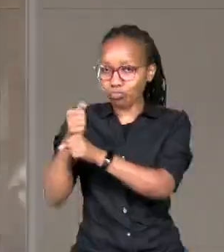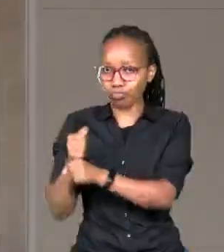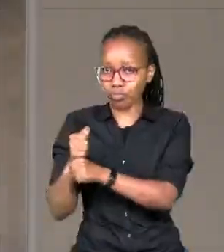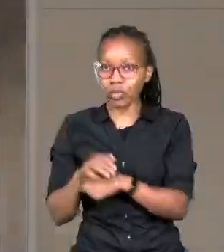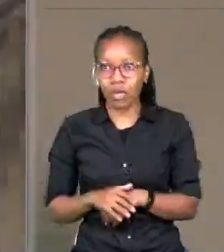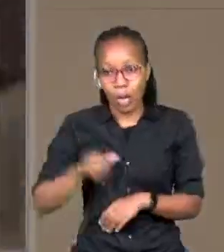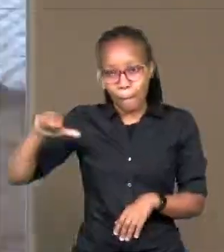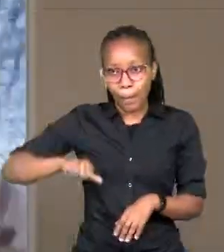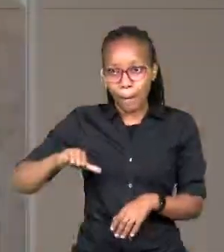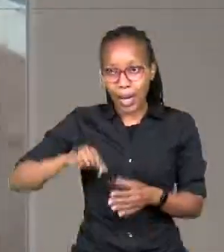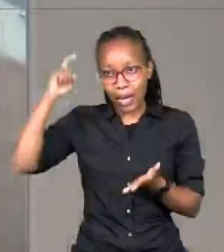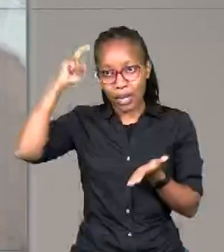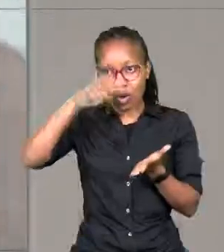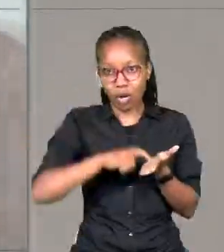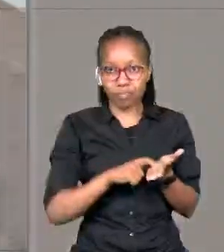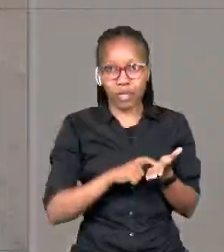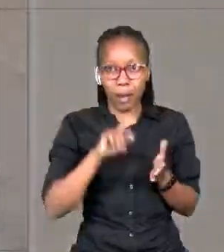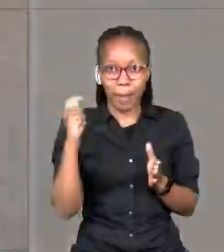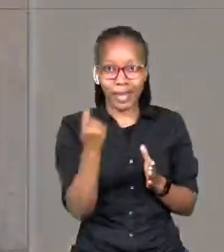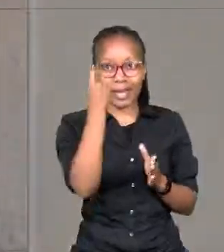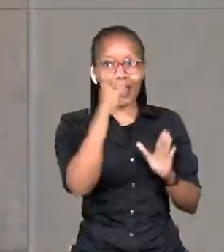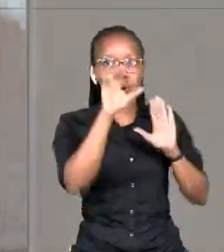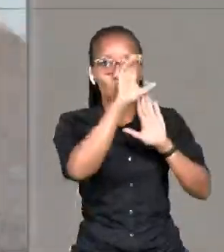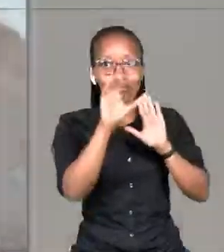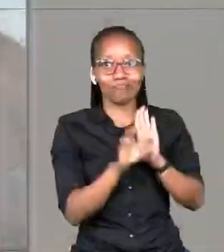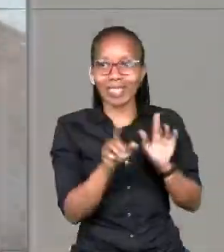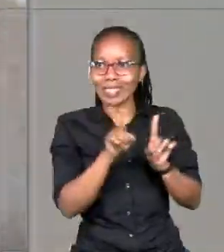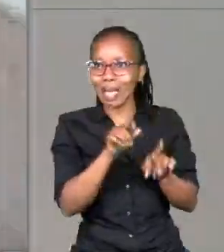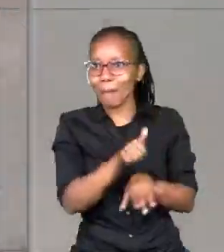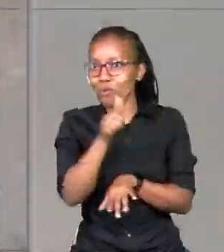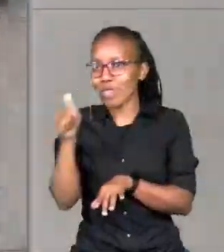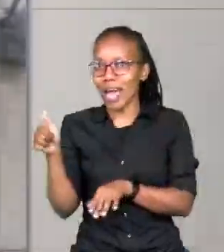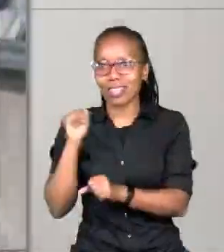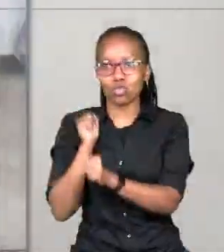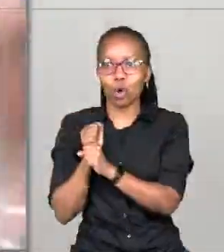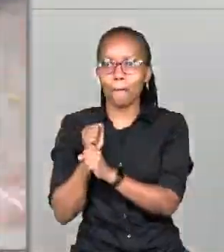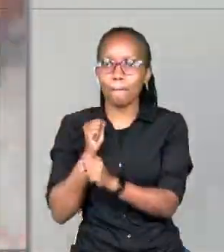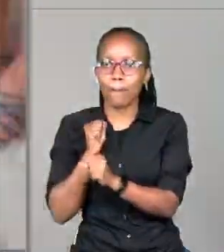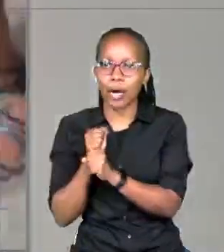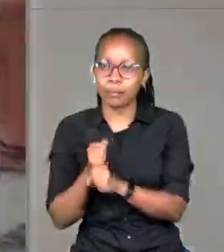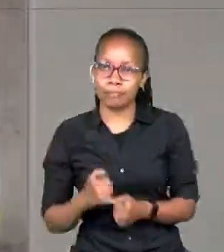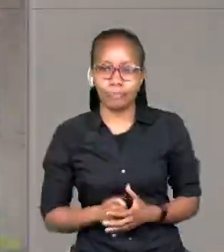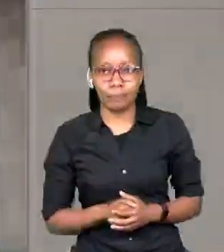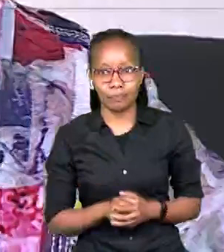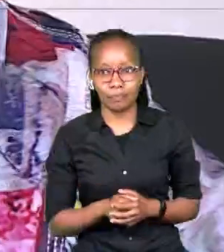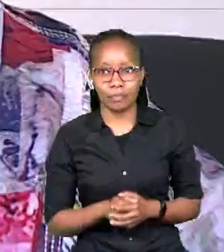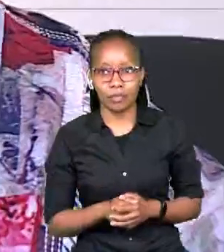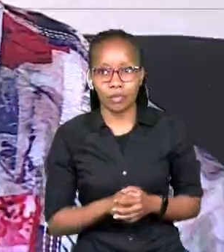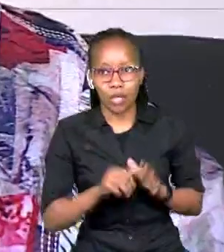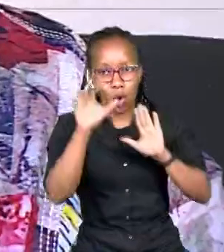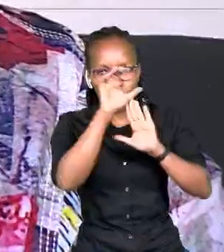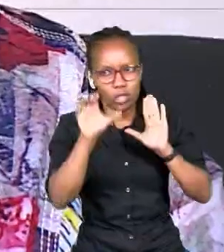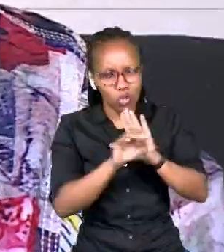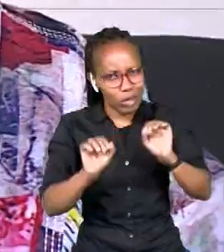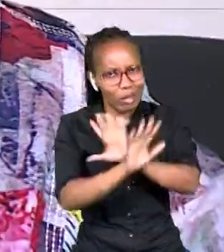sex work should be recognized by the Kenyan constitution just like any other tax-paying job. Constitution is not very clear on